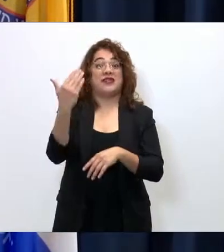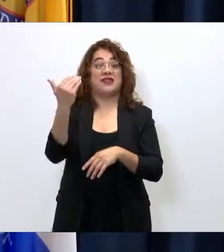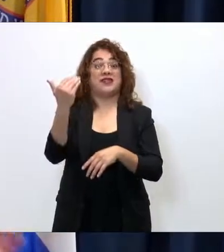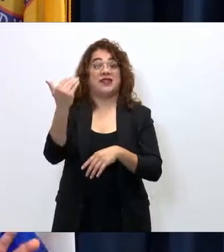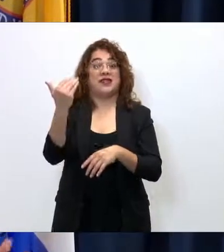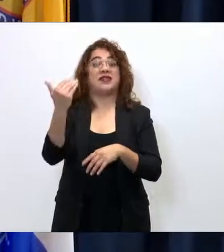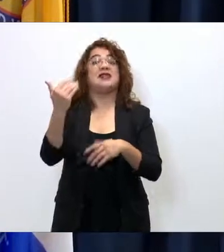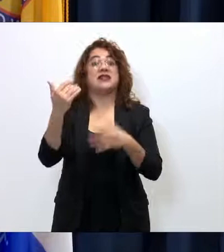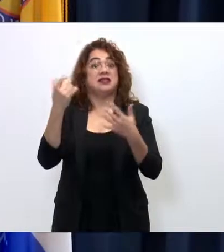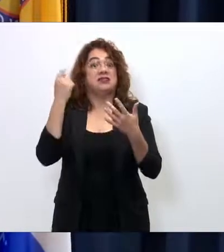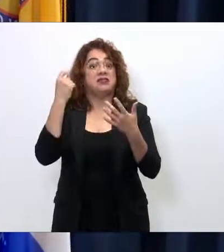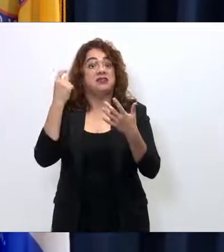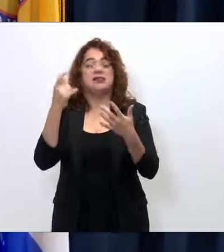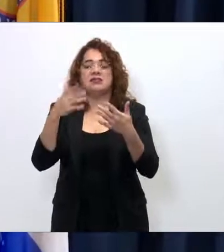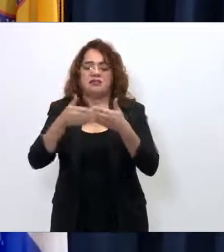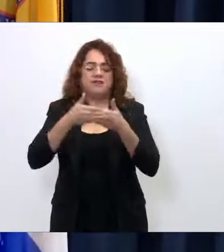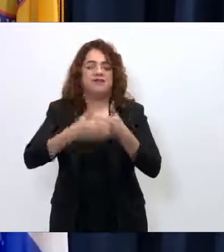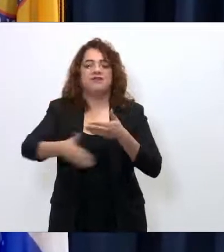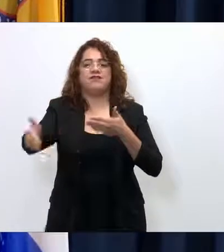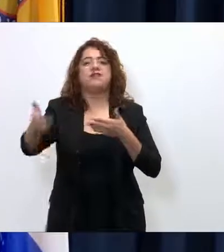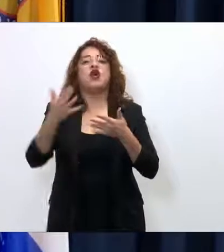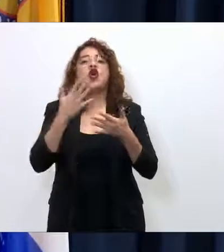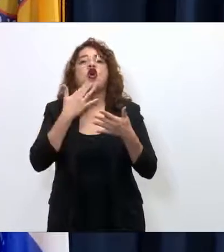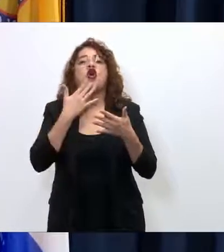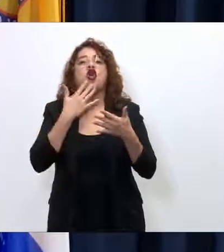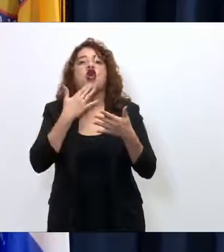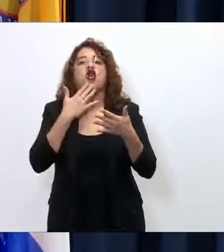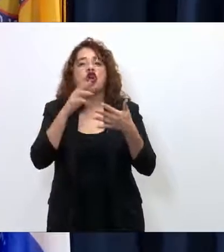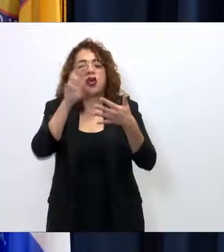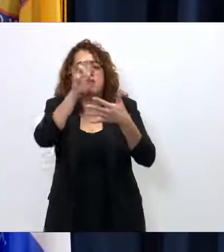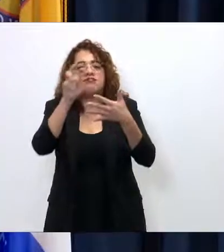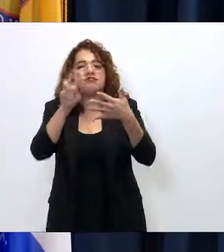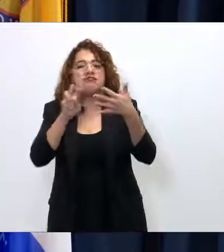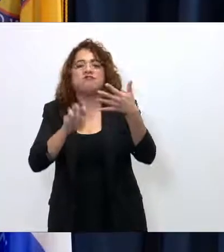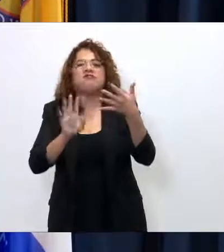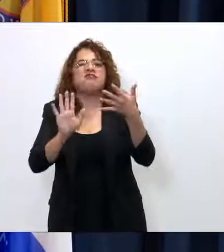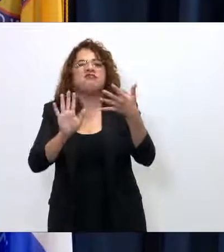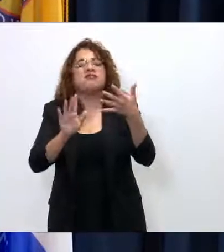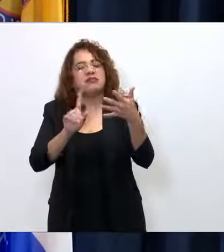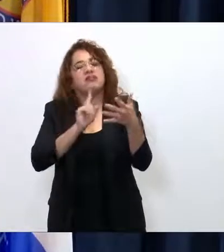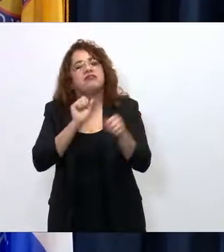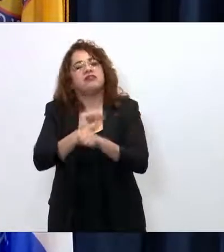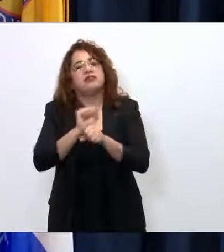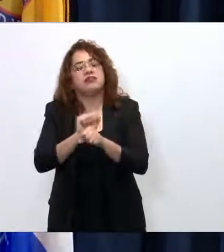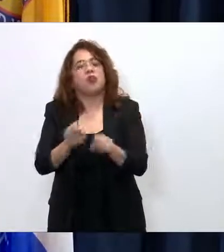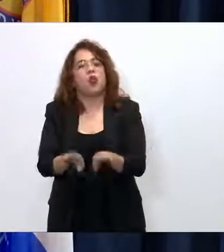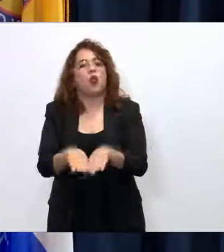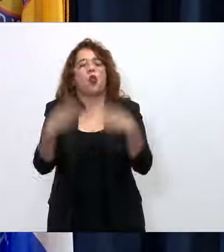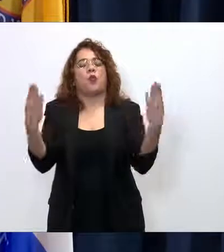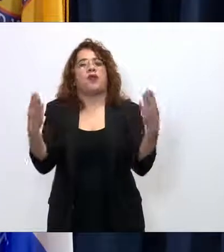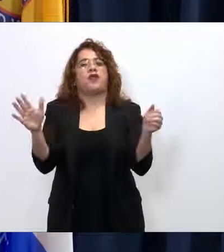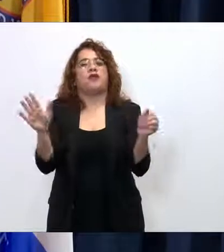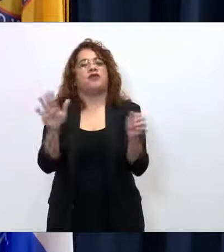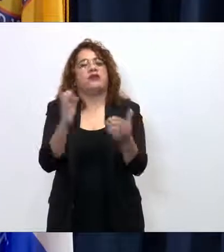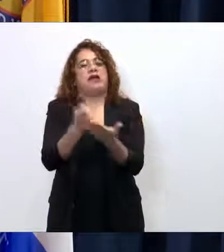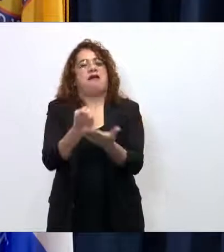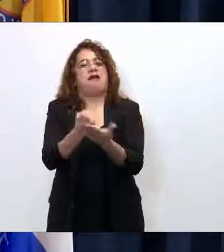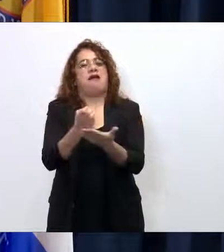the color-coded system and now really moving forward to really reopen the state. There will still be